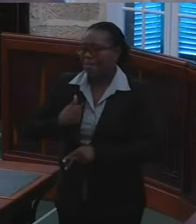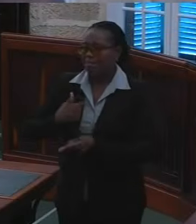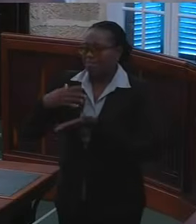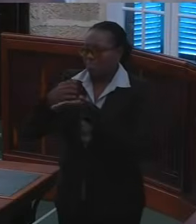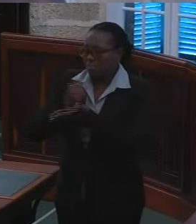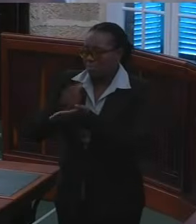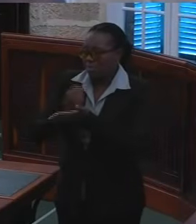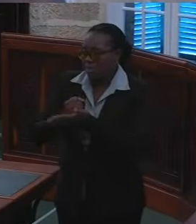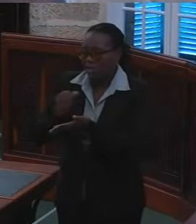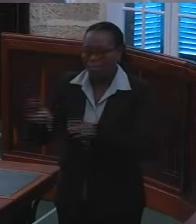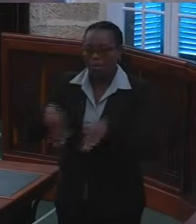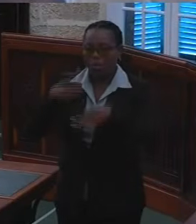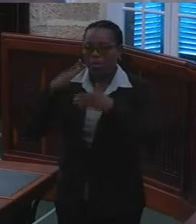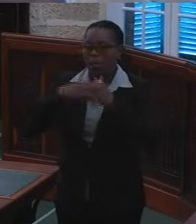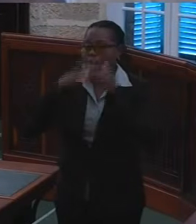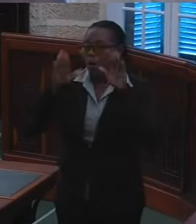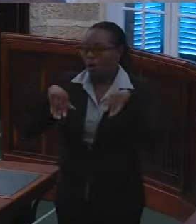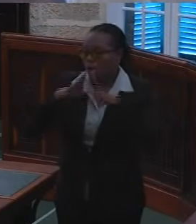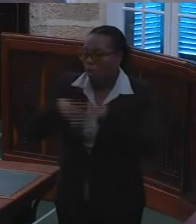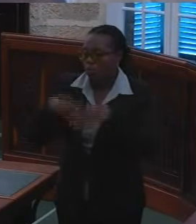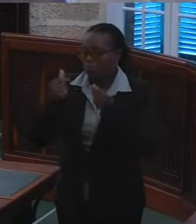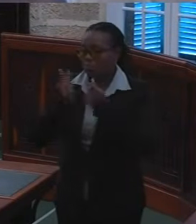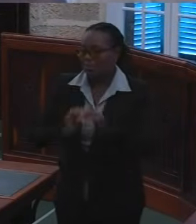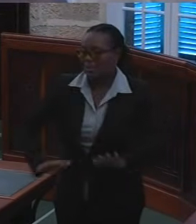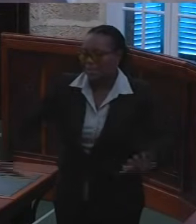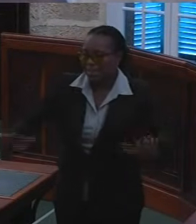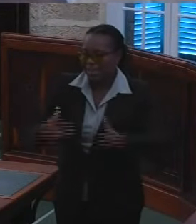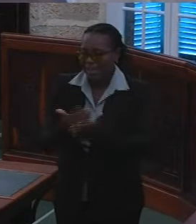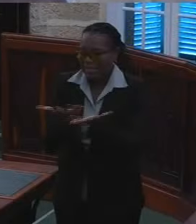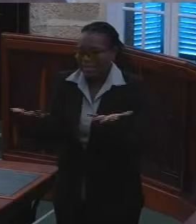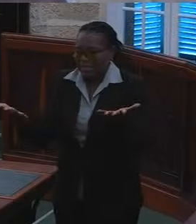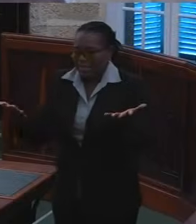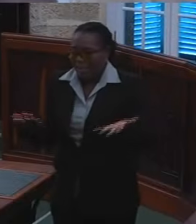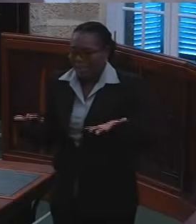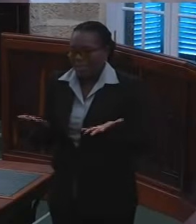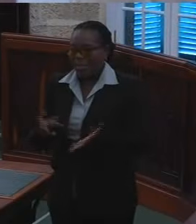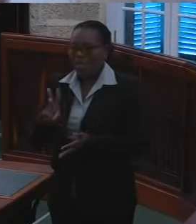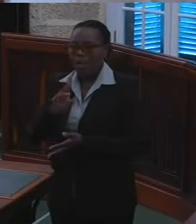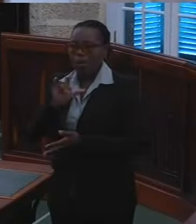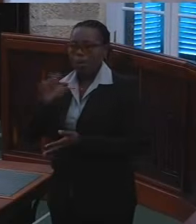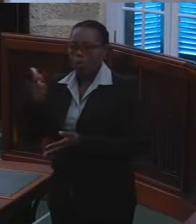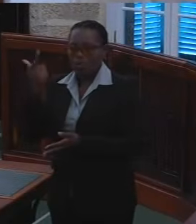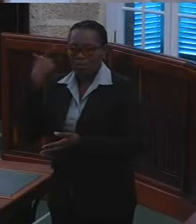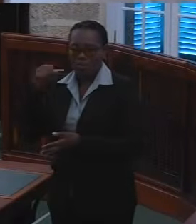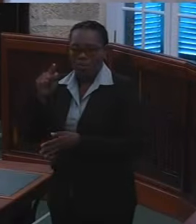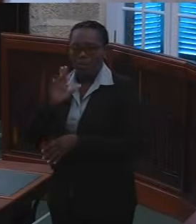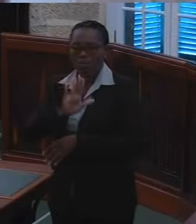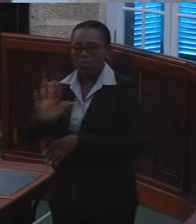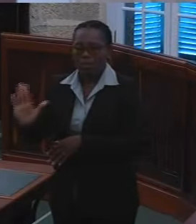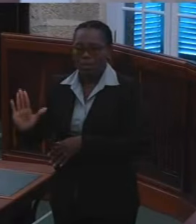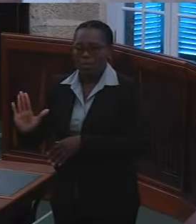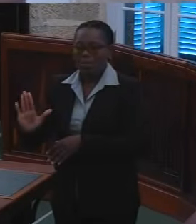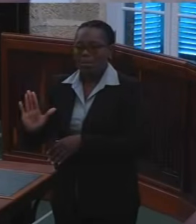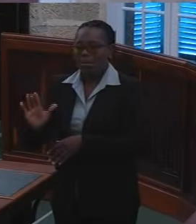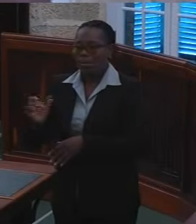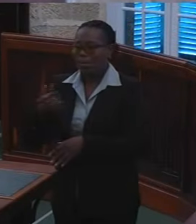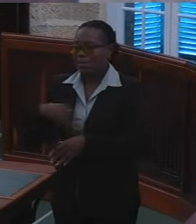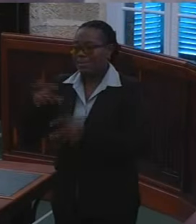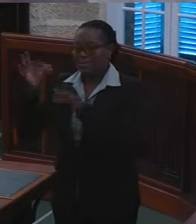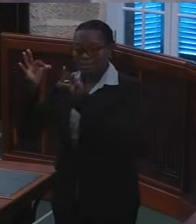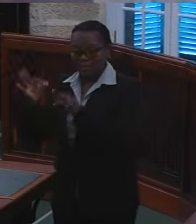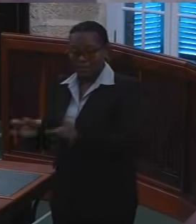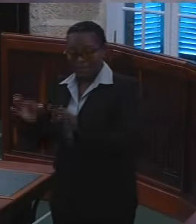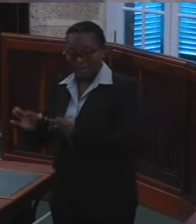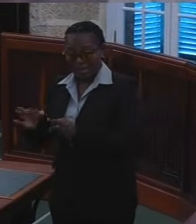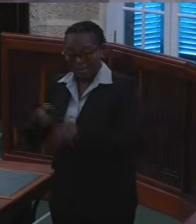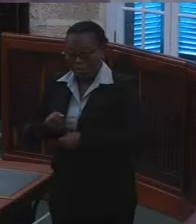their properties and to ensure that their legacy stays within the arm reach of which they would